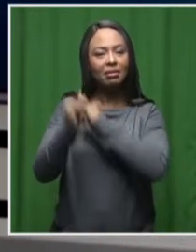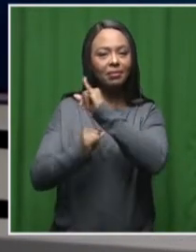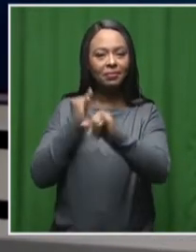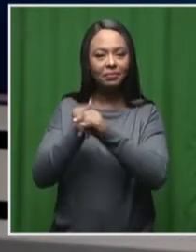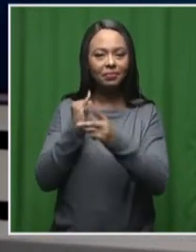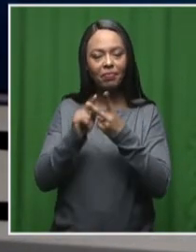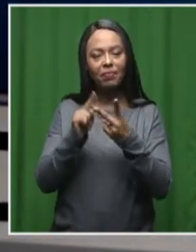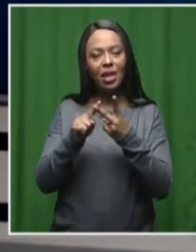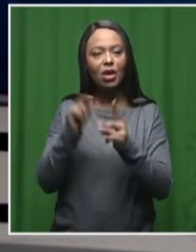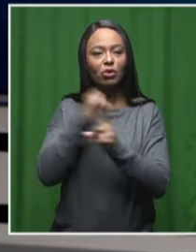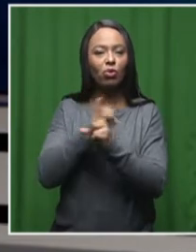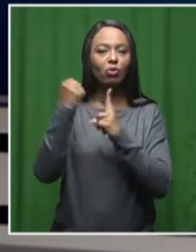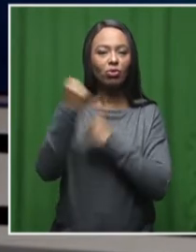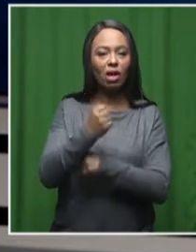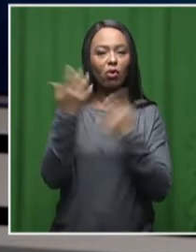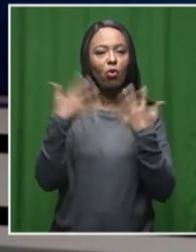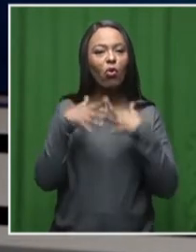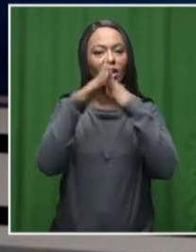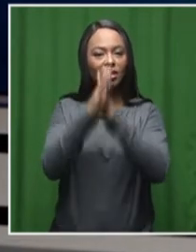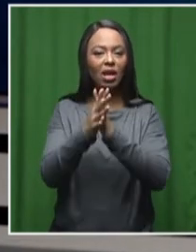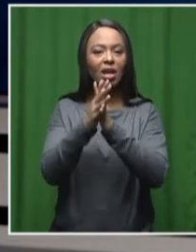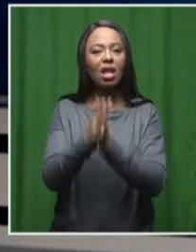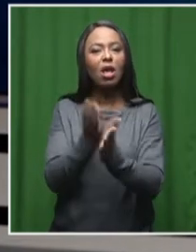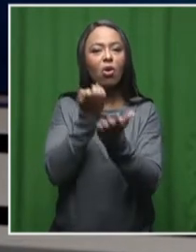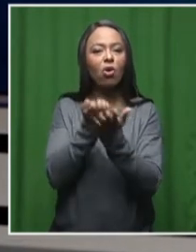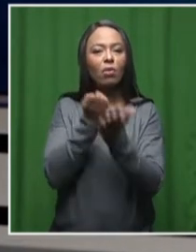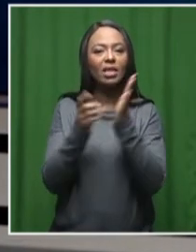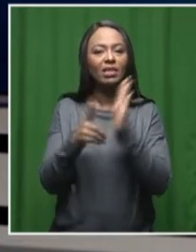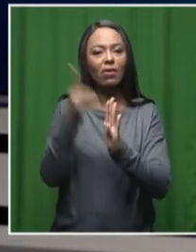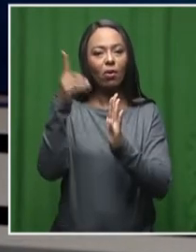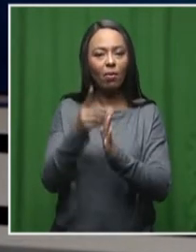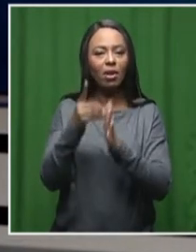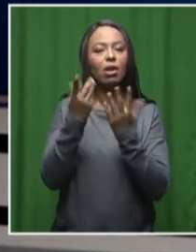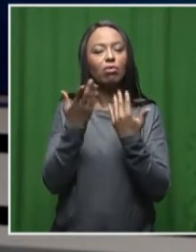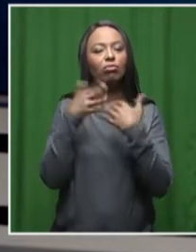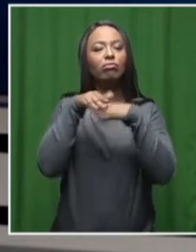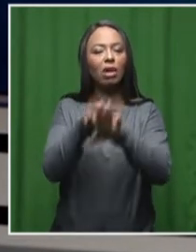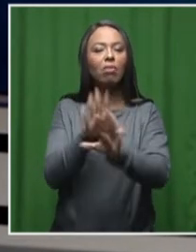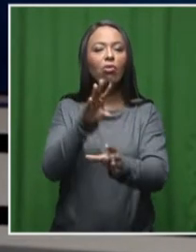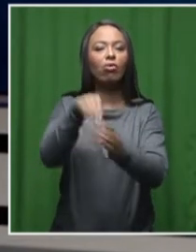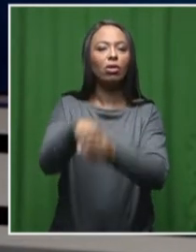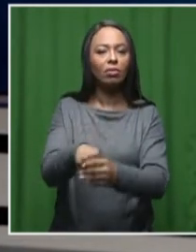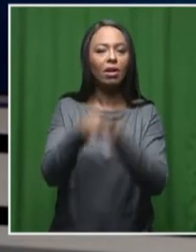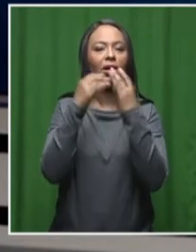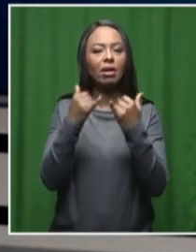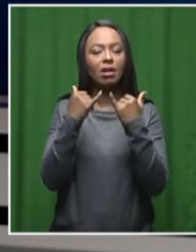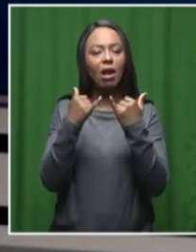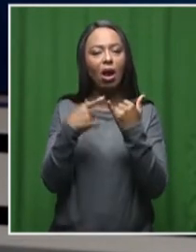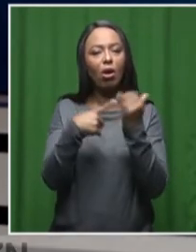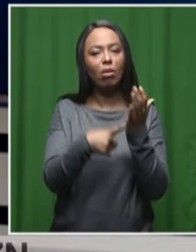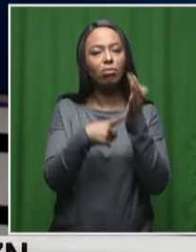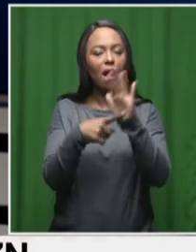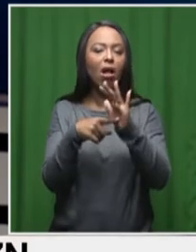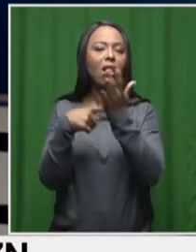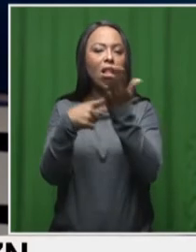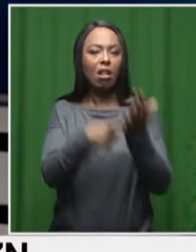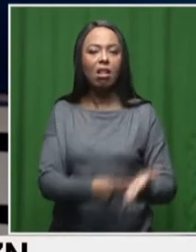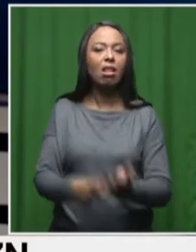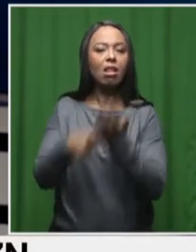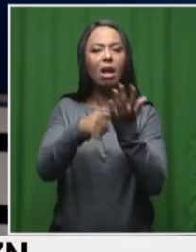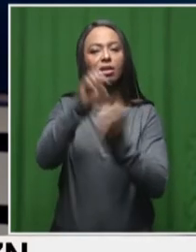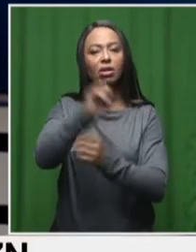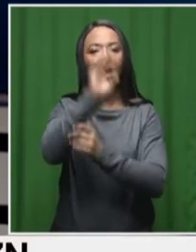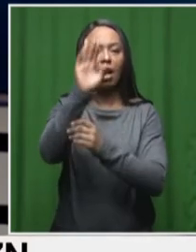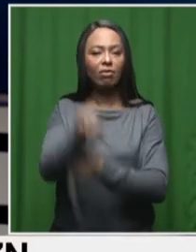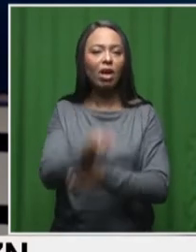economic development, and to contribute in the conversation, in the conservation, that's what I'm trying to say, of South African